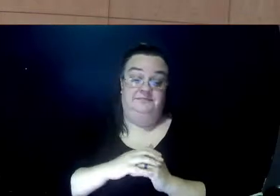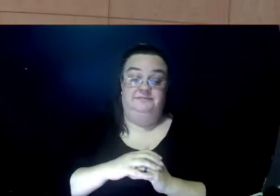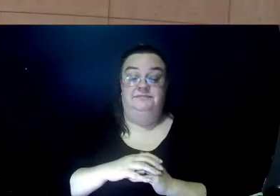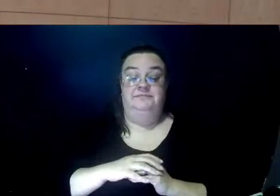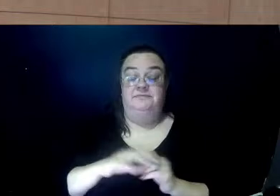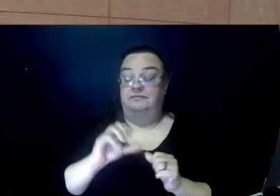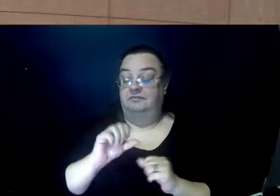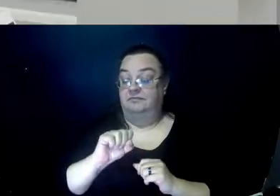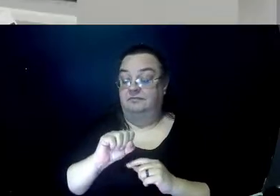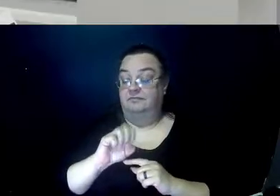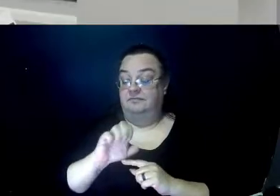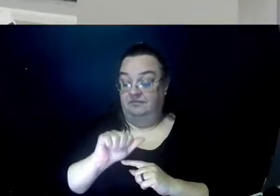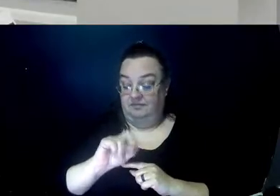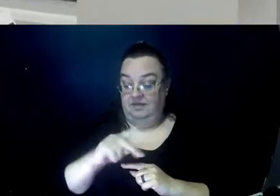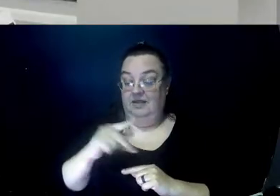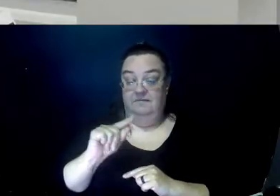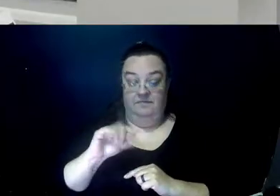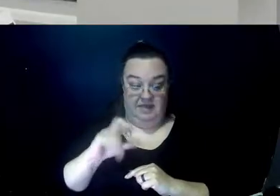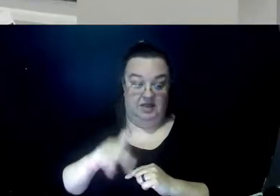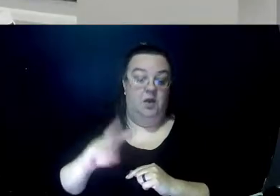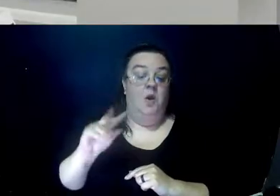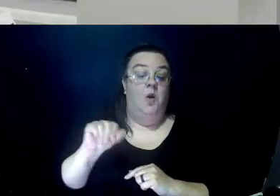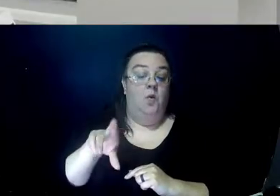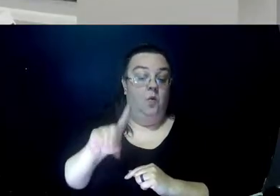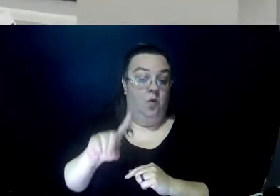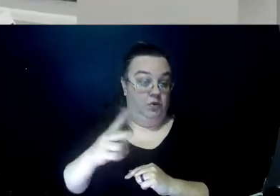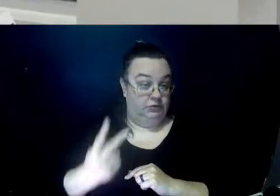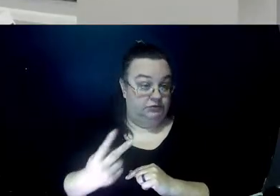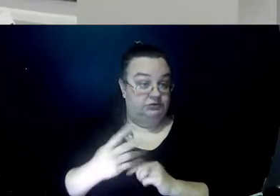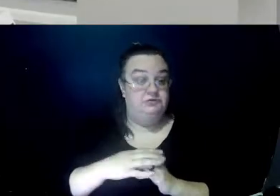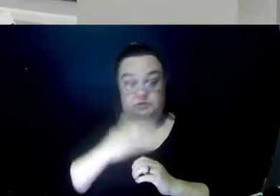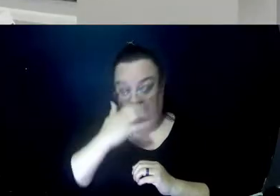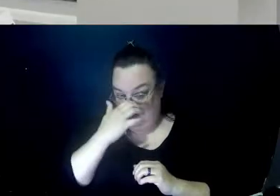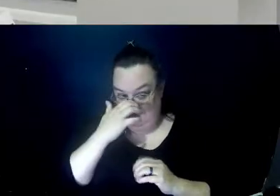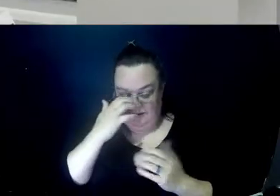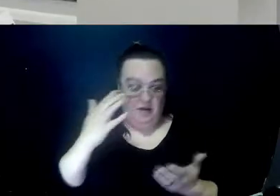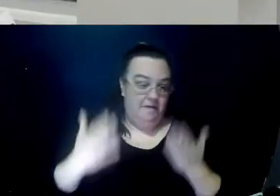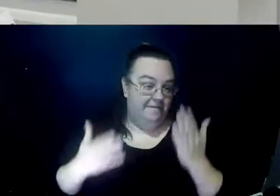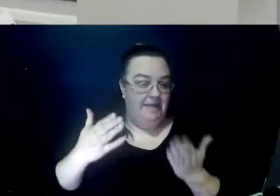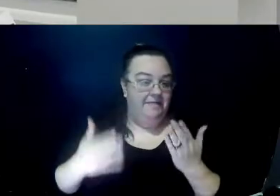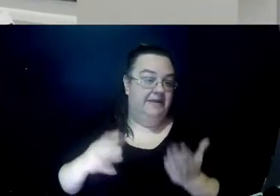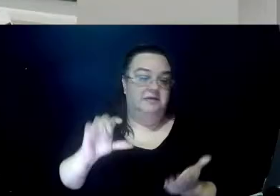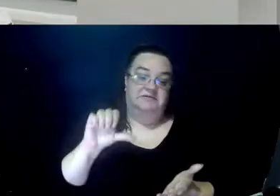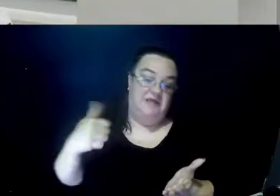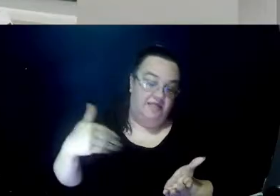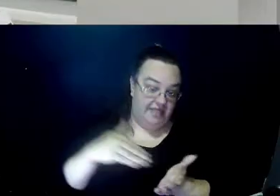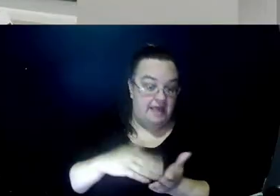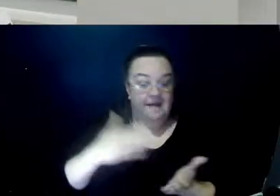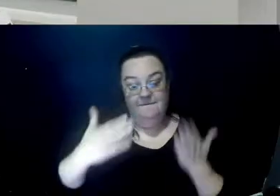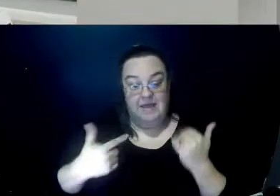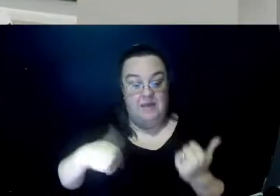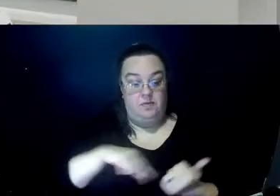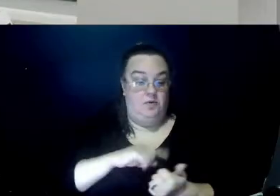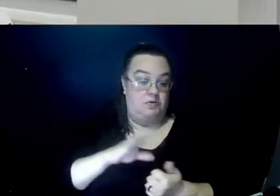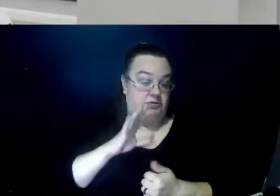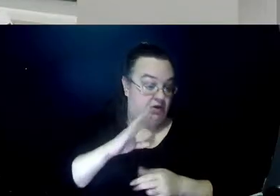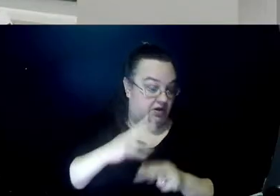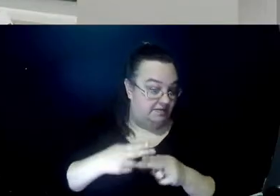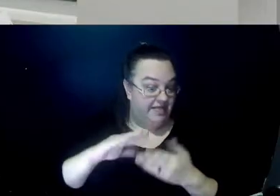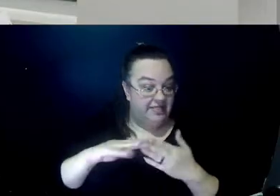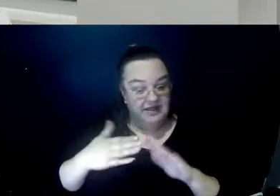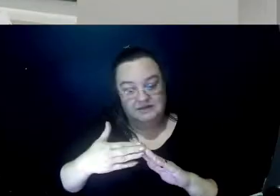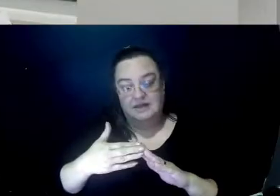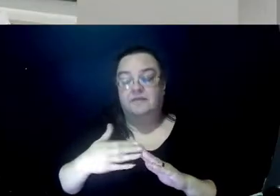Sean Patrick, Ward 2. Well, maybe the 10,000, maybe we're talking about the town